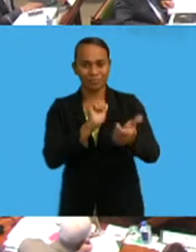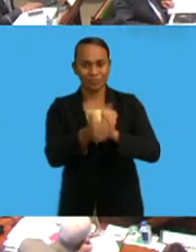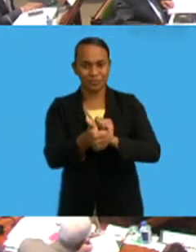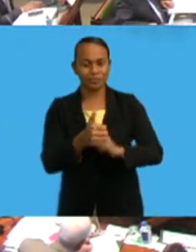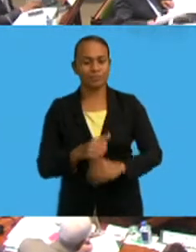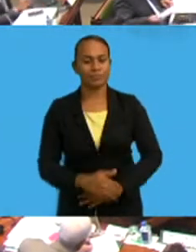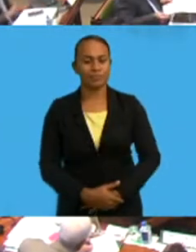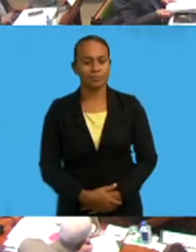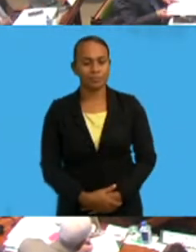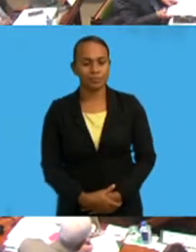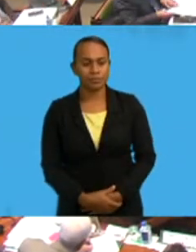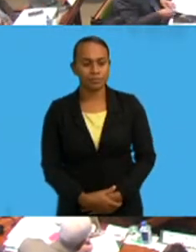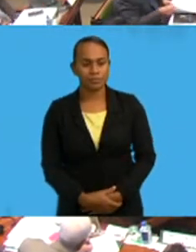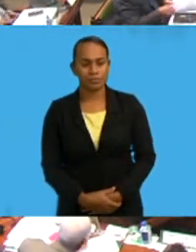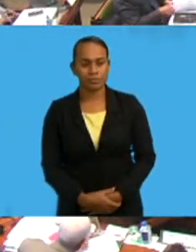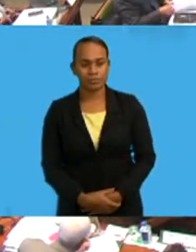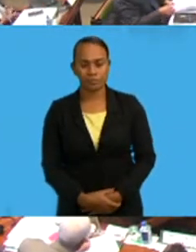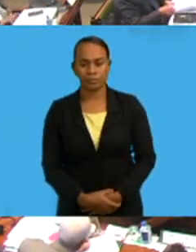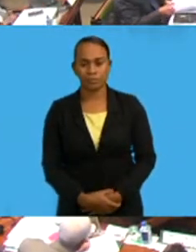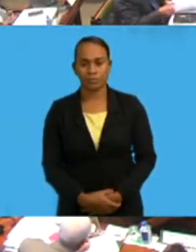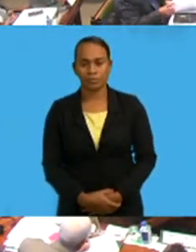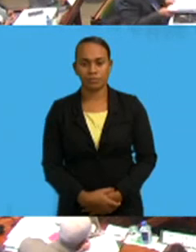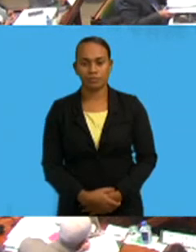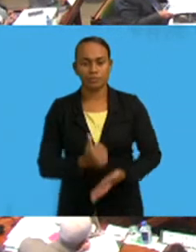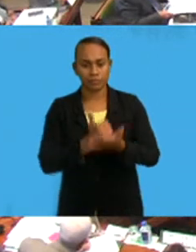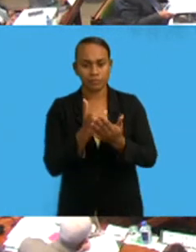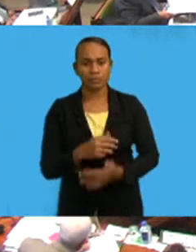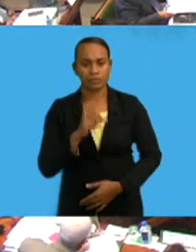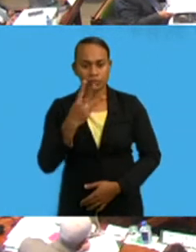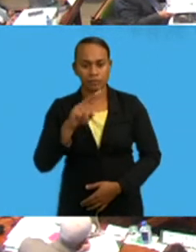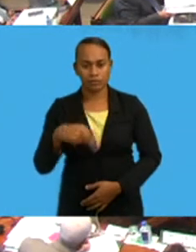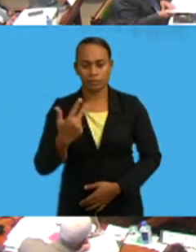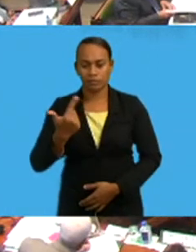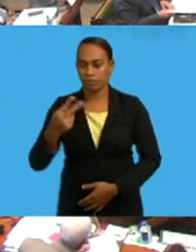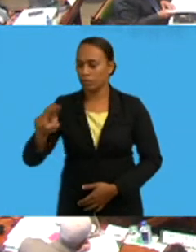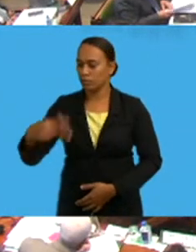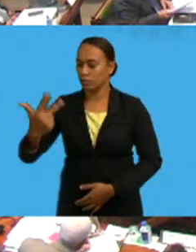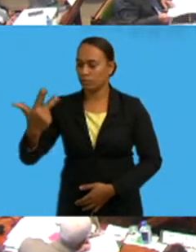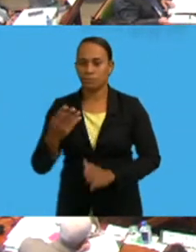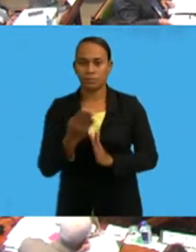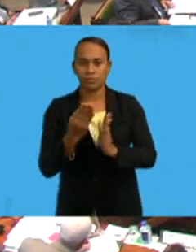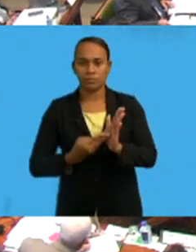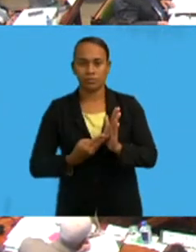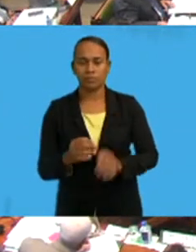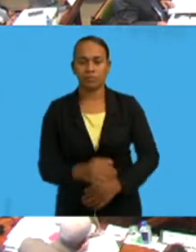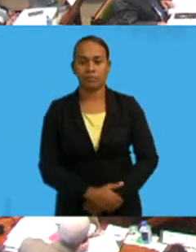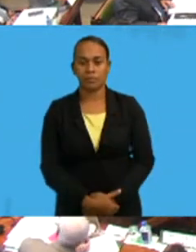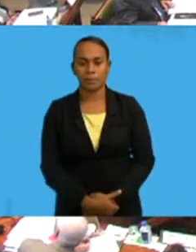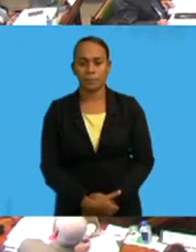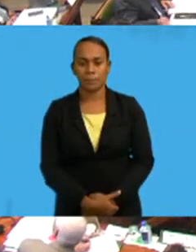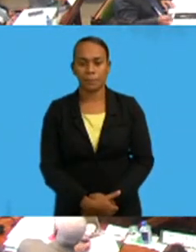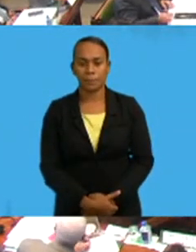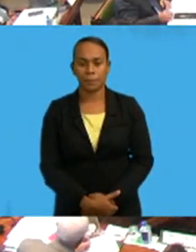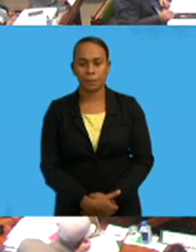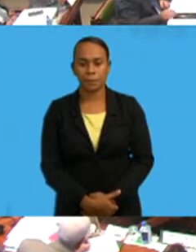Madam Speaker, I rise to support the 2017-18 national budget tabled before this August House. Madam Speaker, I